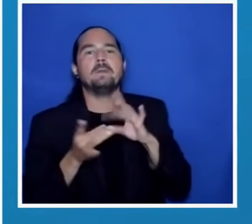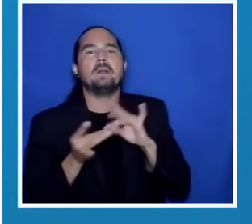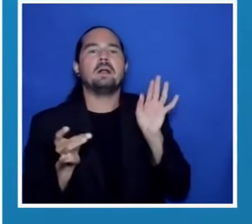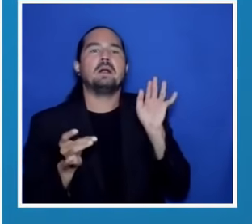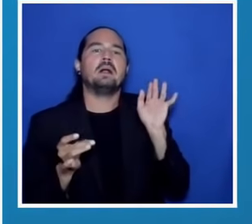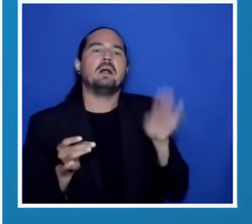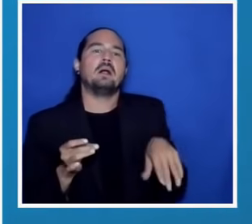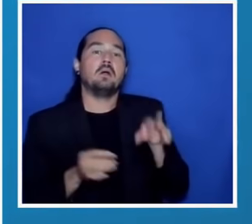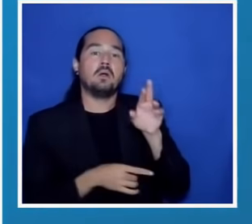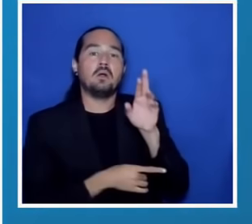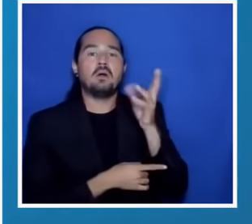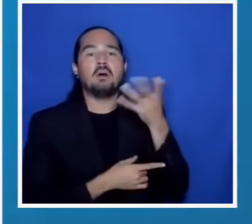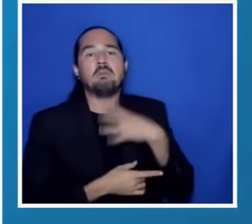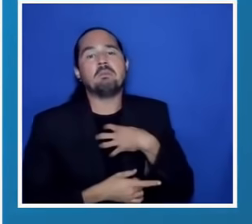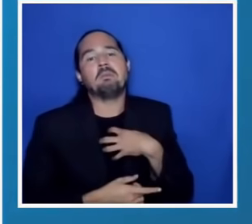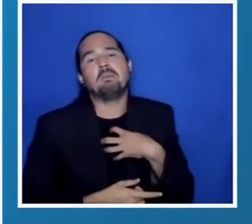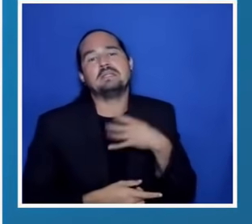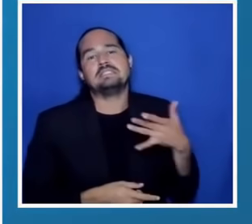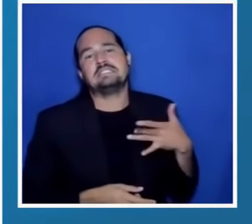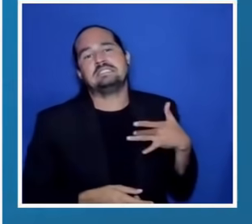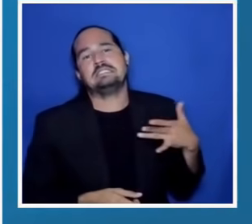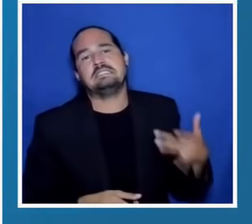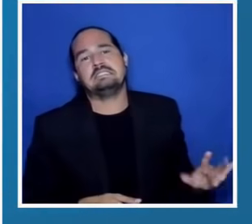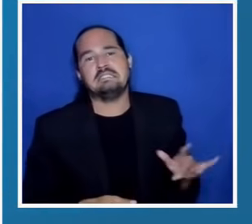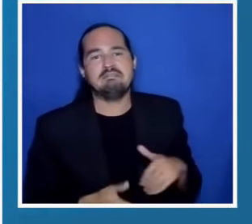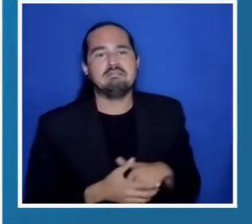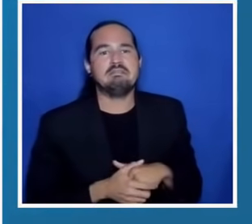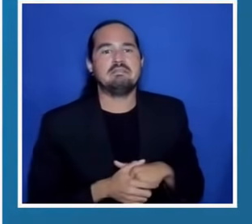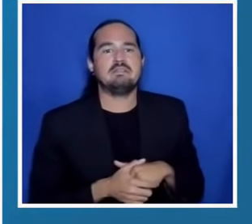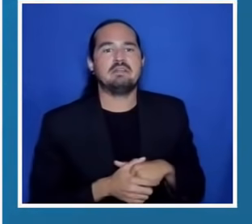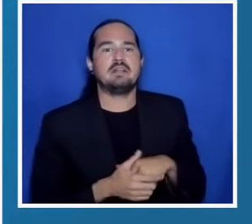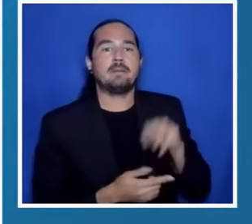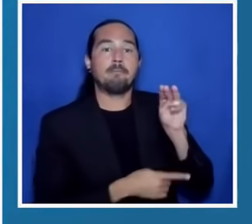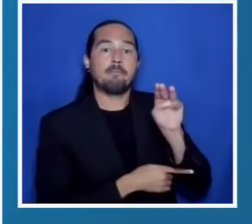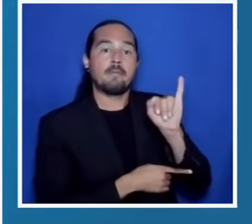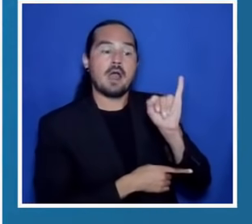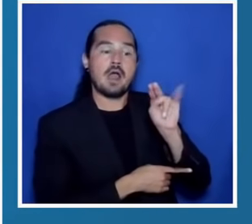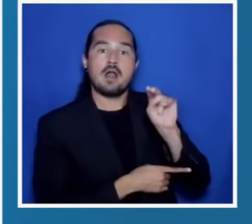Thinks minorities complain too much about racism.